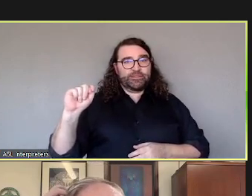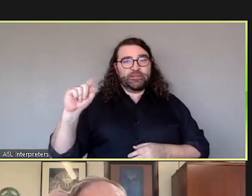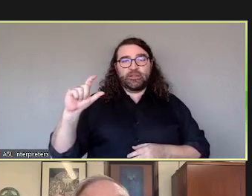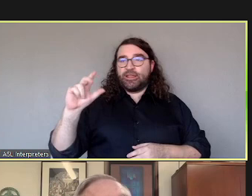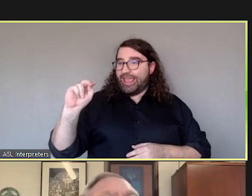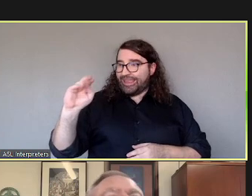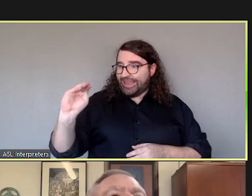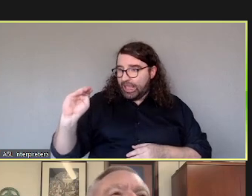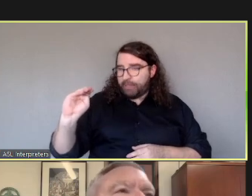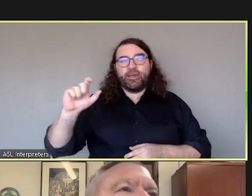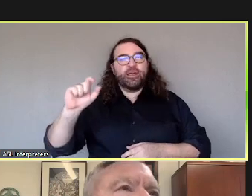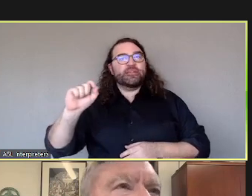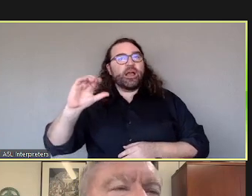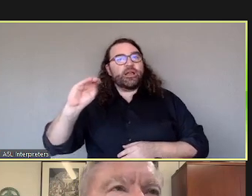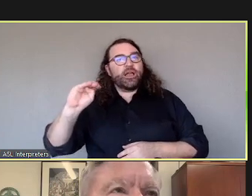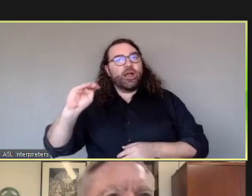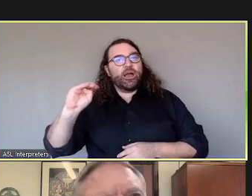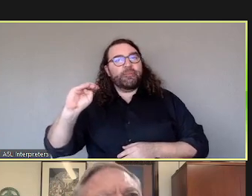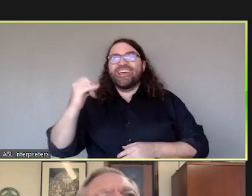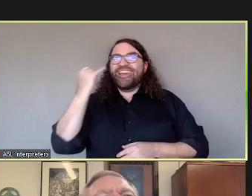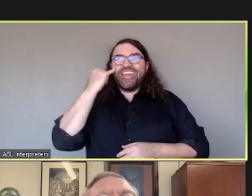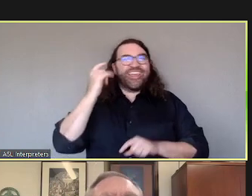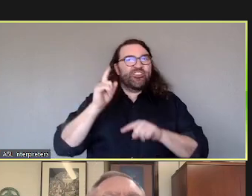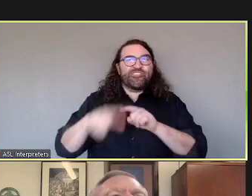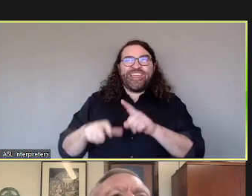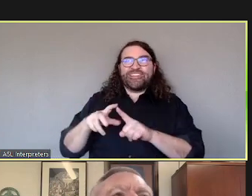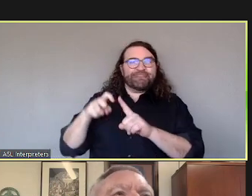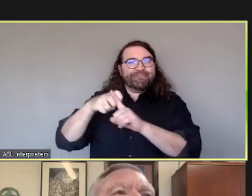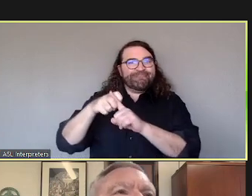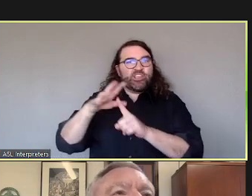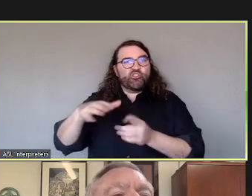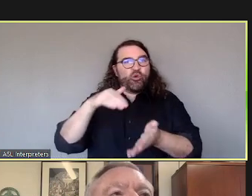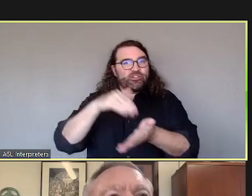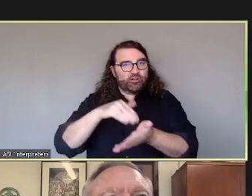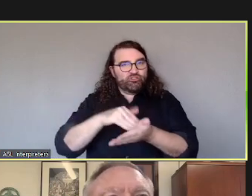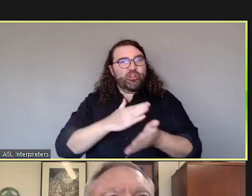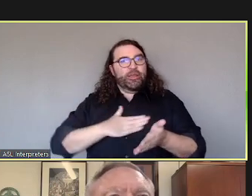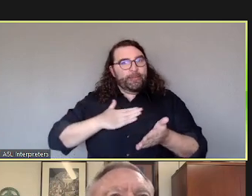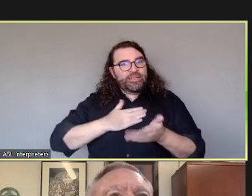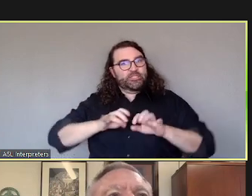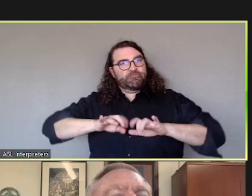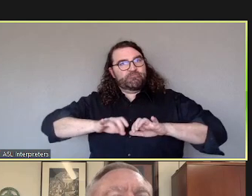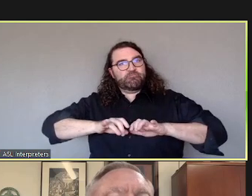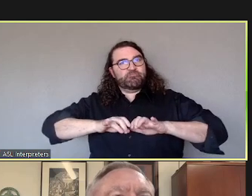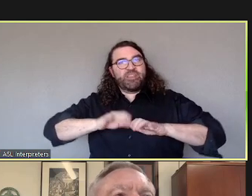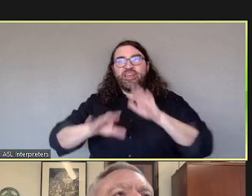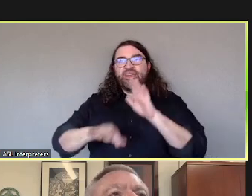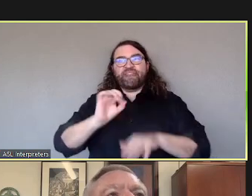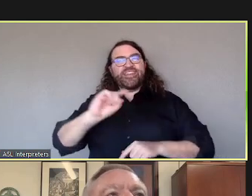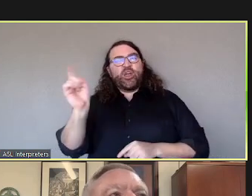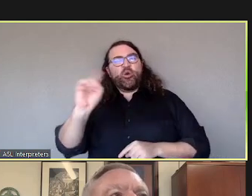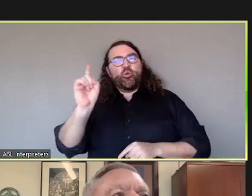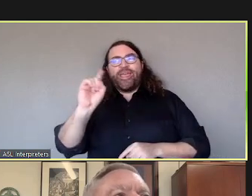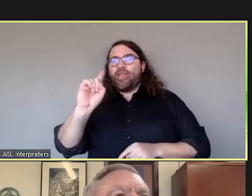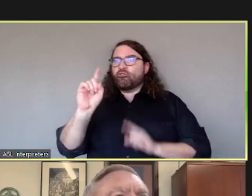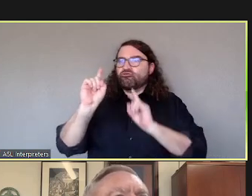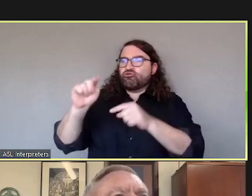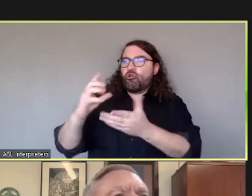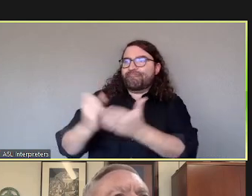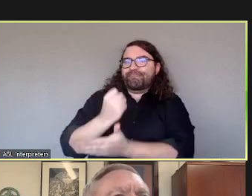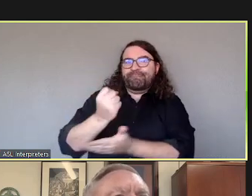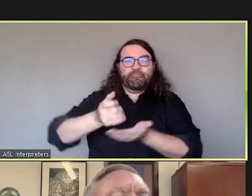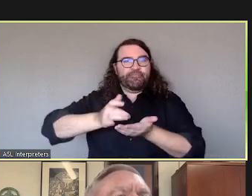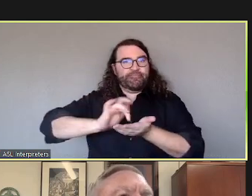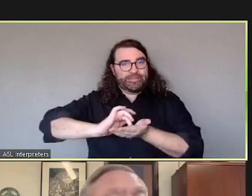Paxlovid. But if you can't get a hold of your doctor that way, then please go online, find out where to get treated if you're eligible and get treated. I